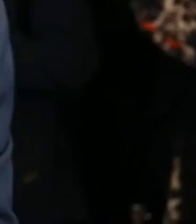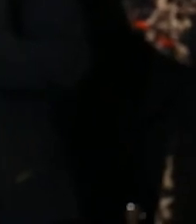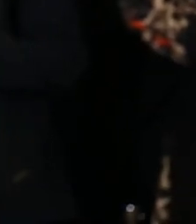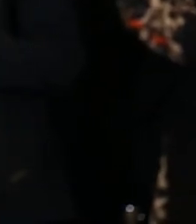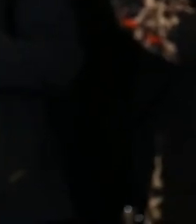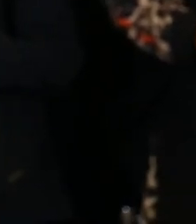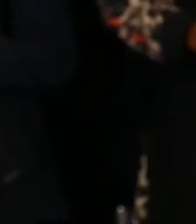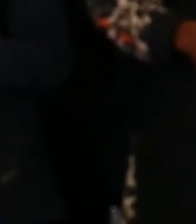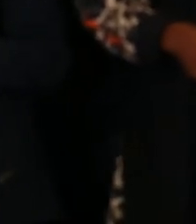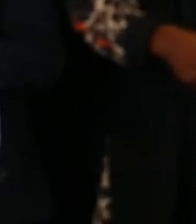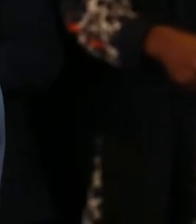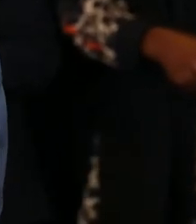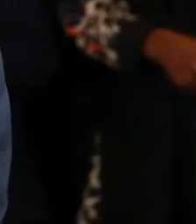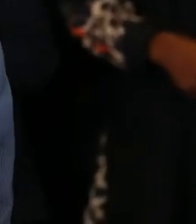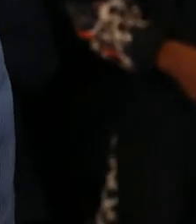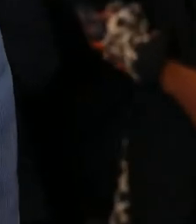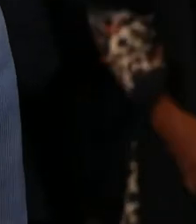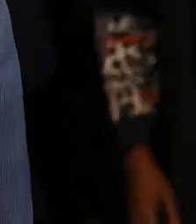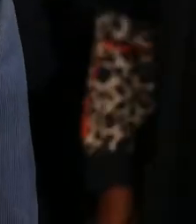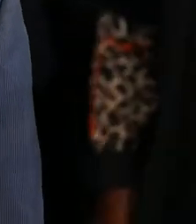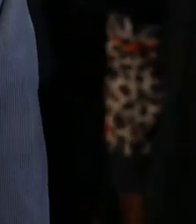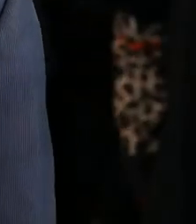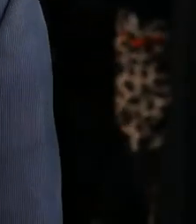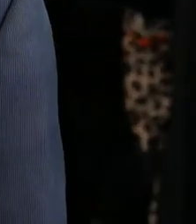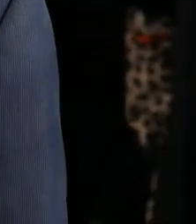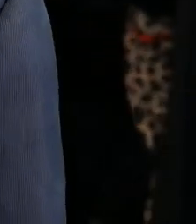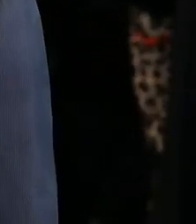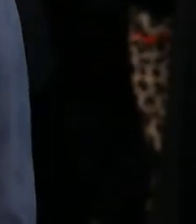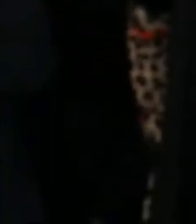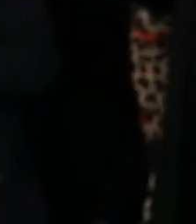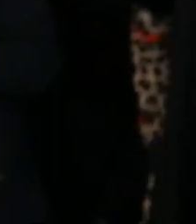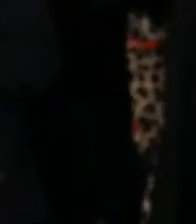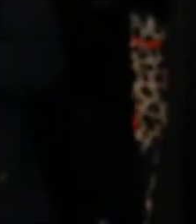Grandma, it is the bad one God wants.